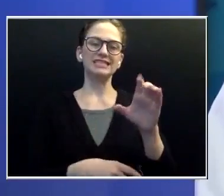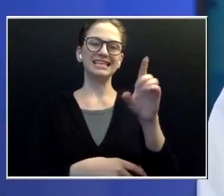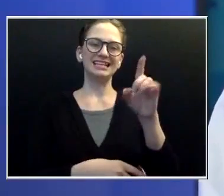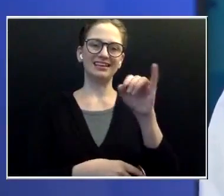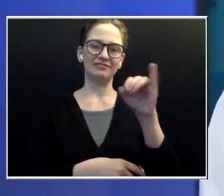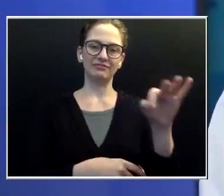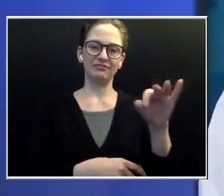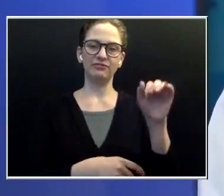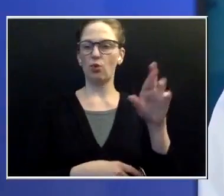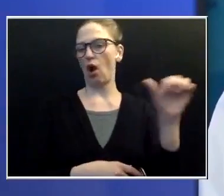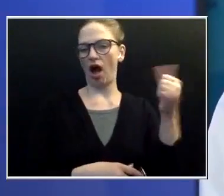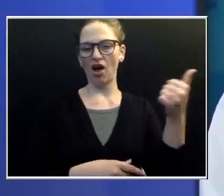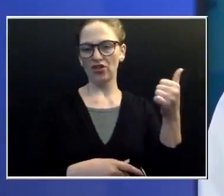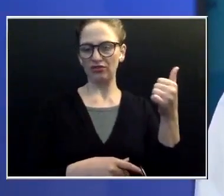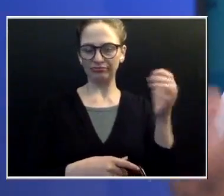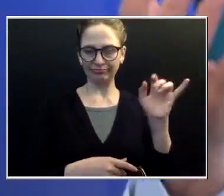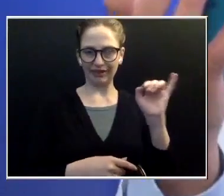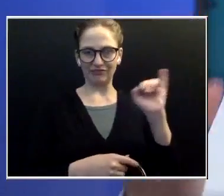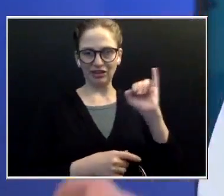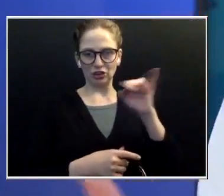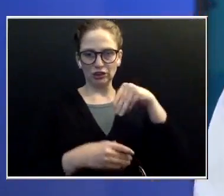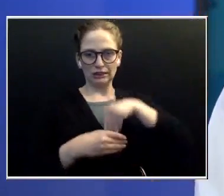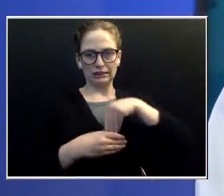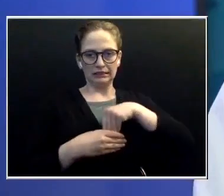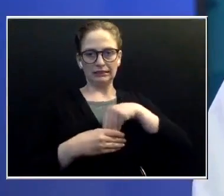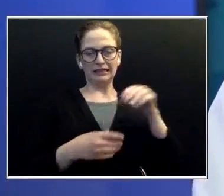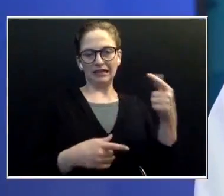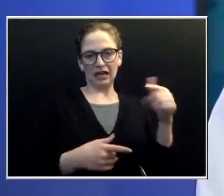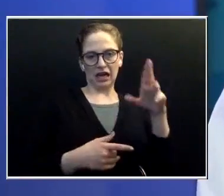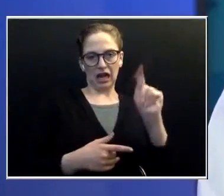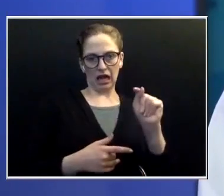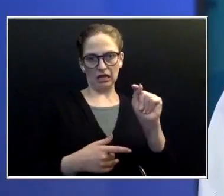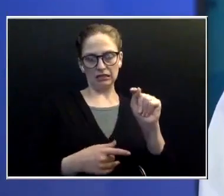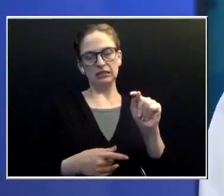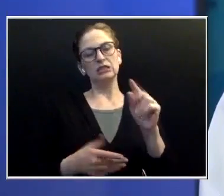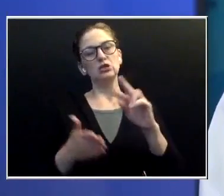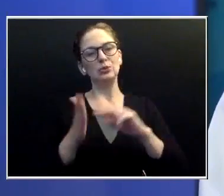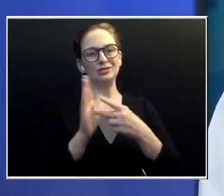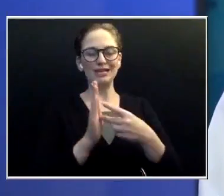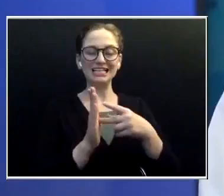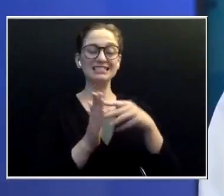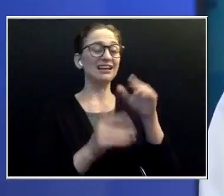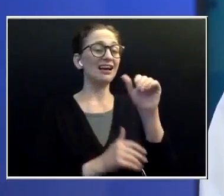So this can happen either when the good guys are eradicated by taking antibiotics, or sometimes